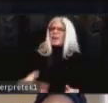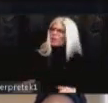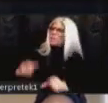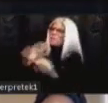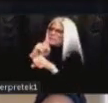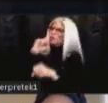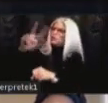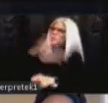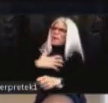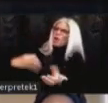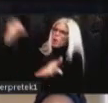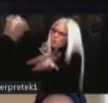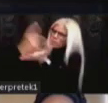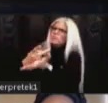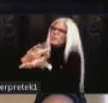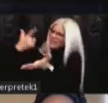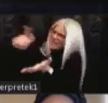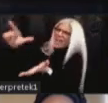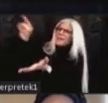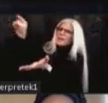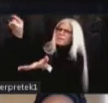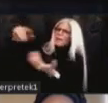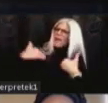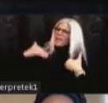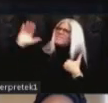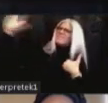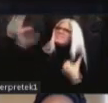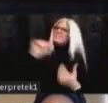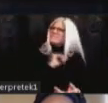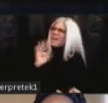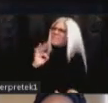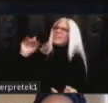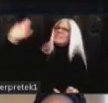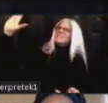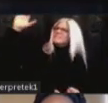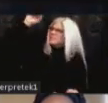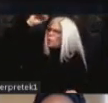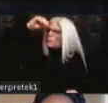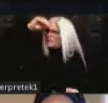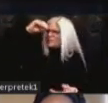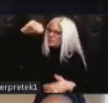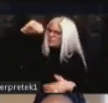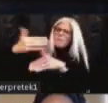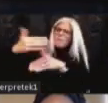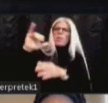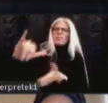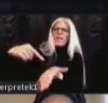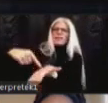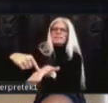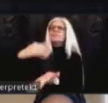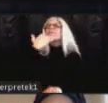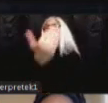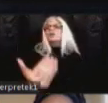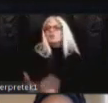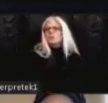let the mayor have his staff and his opinion act upon this. Thank you. Thank you, Mr. Shepherd. And if we just